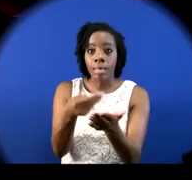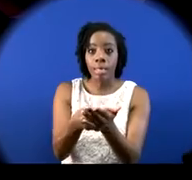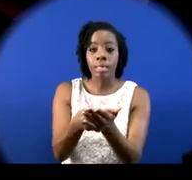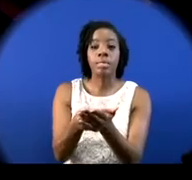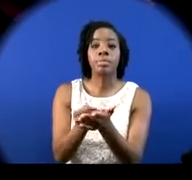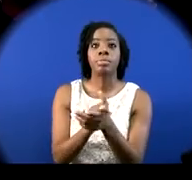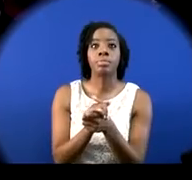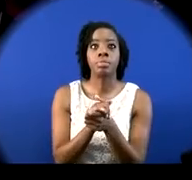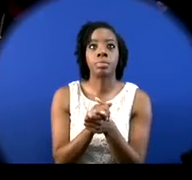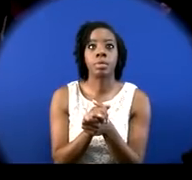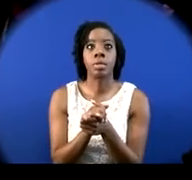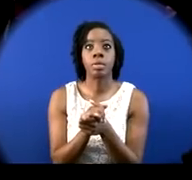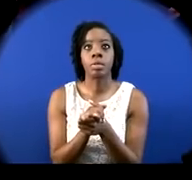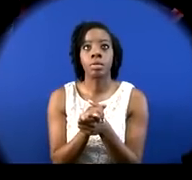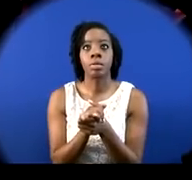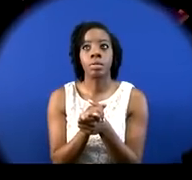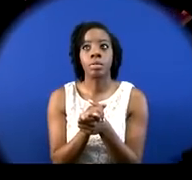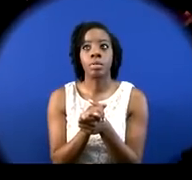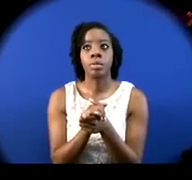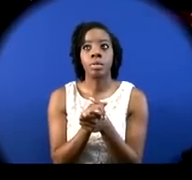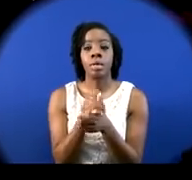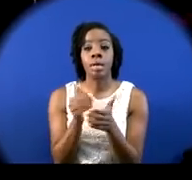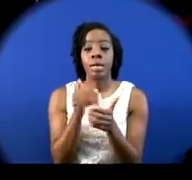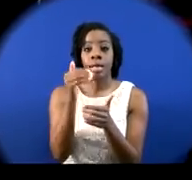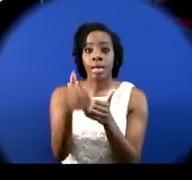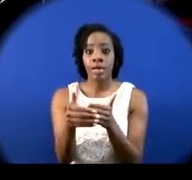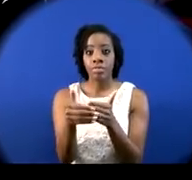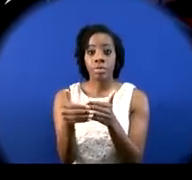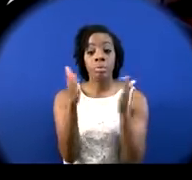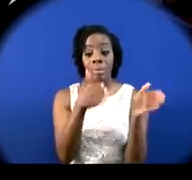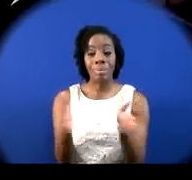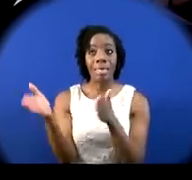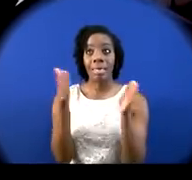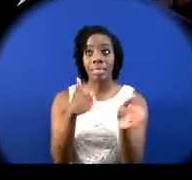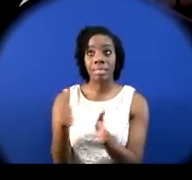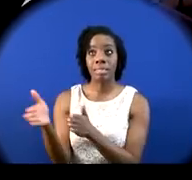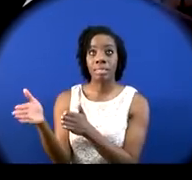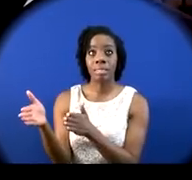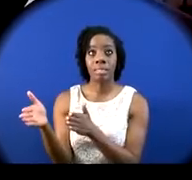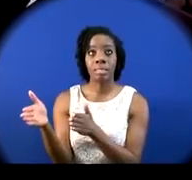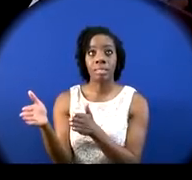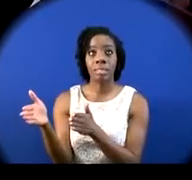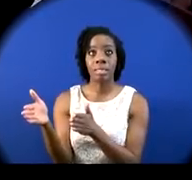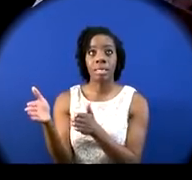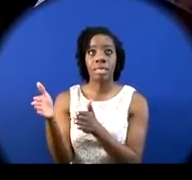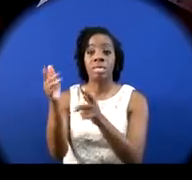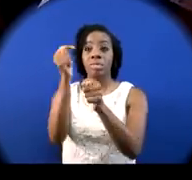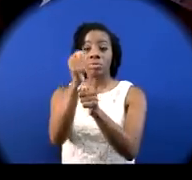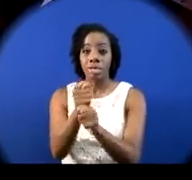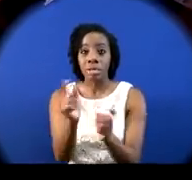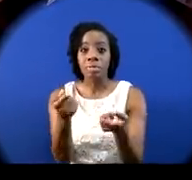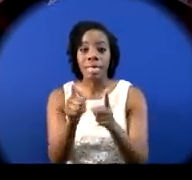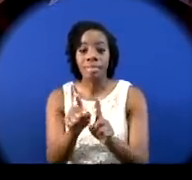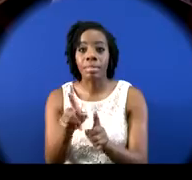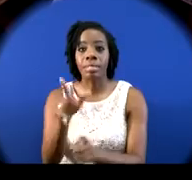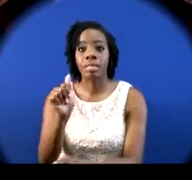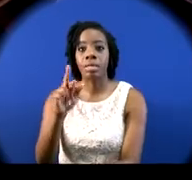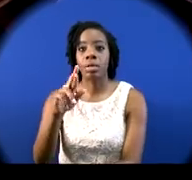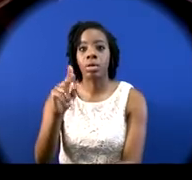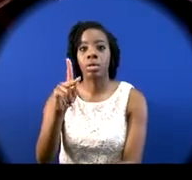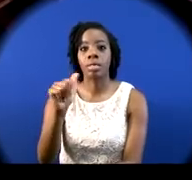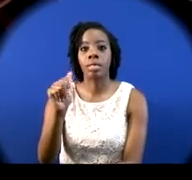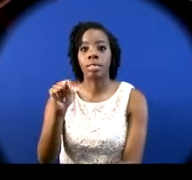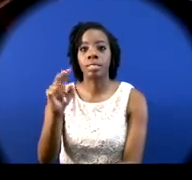Mississippi. Well, after we did all of our planning, tornadoes touched down in Arkansas and